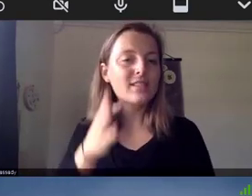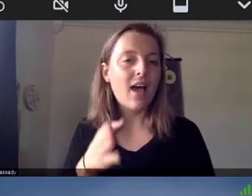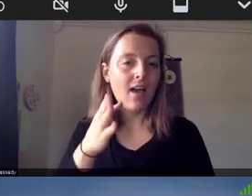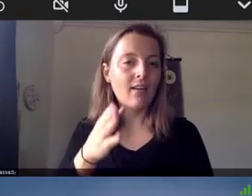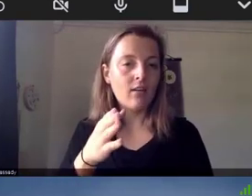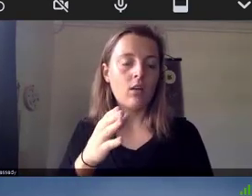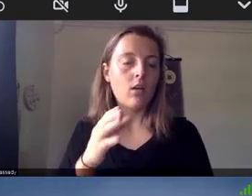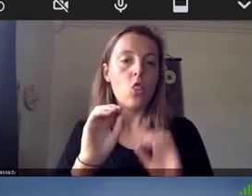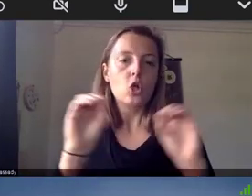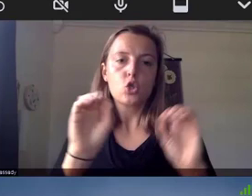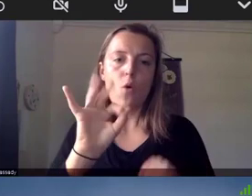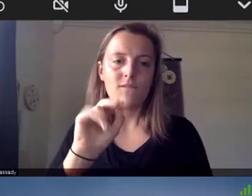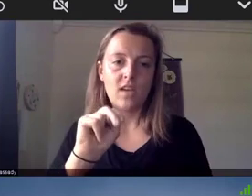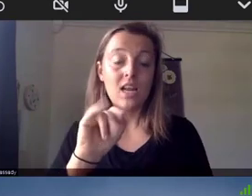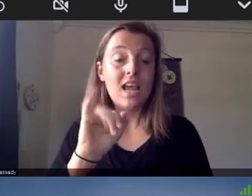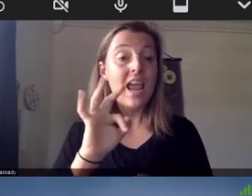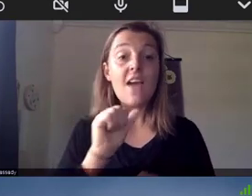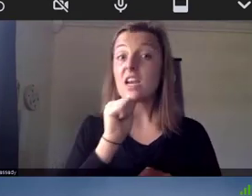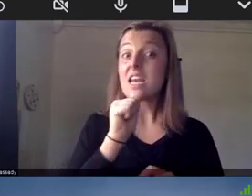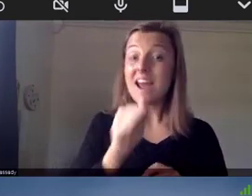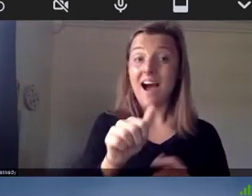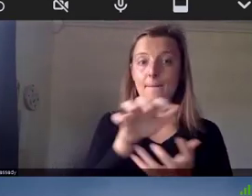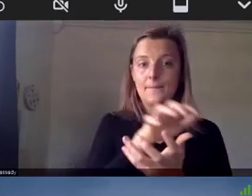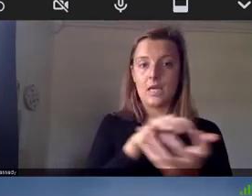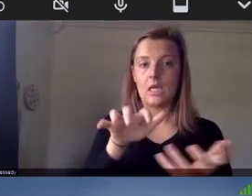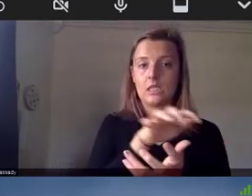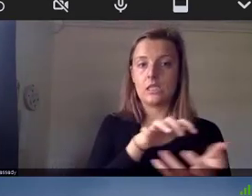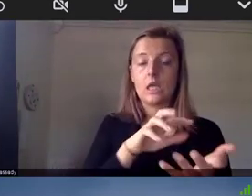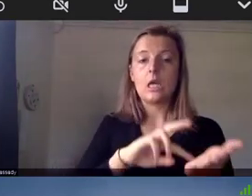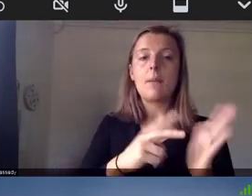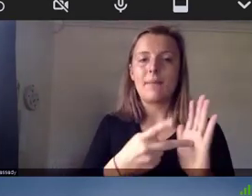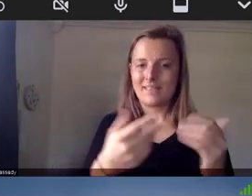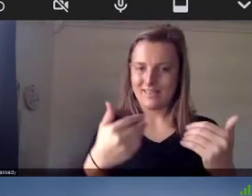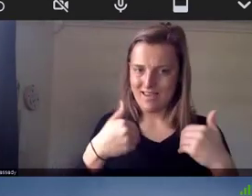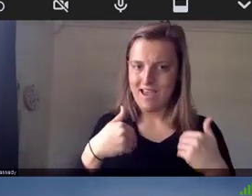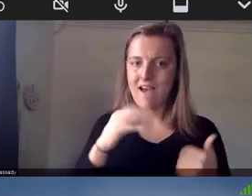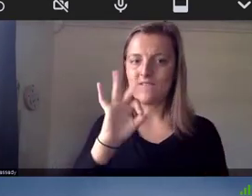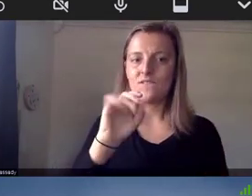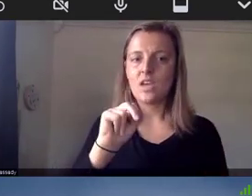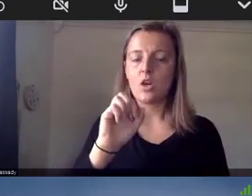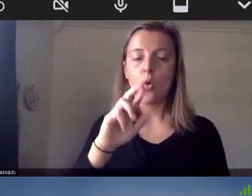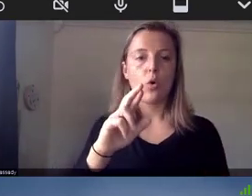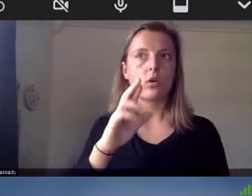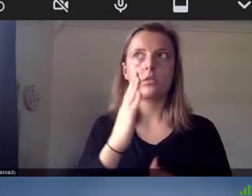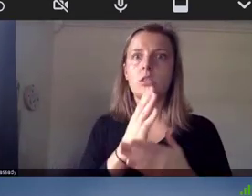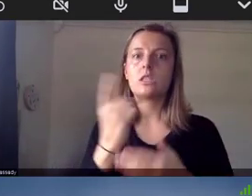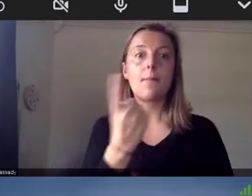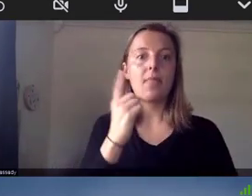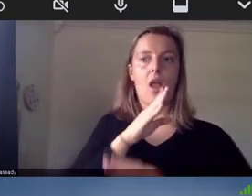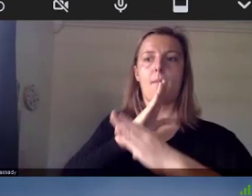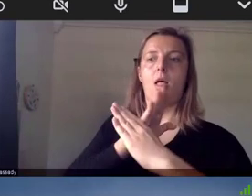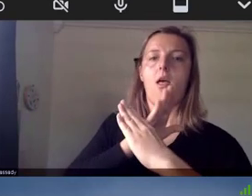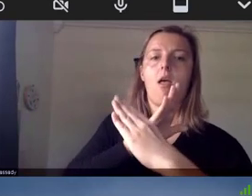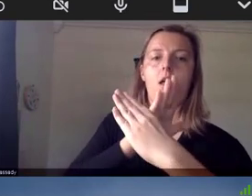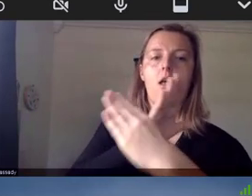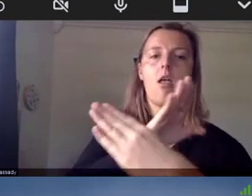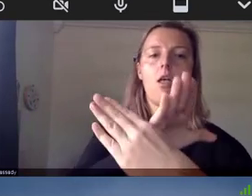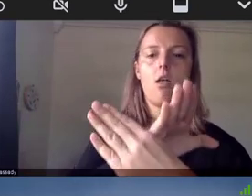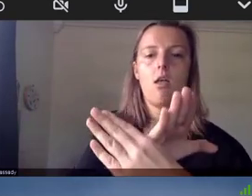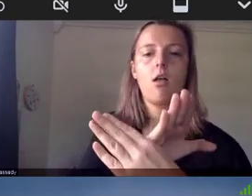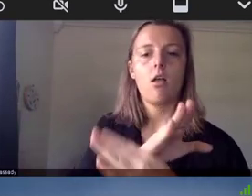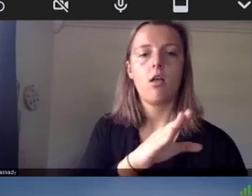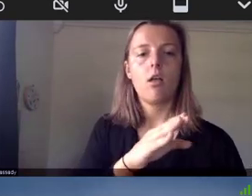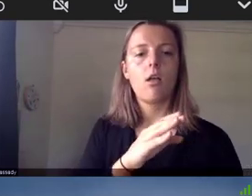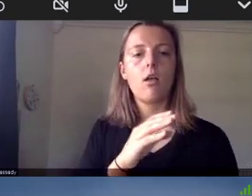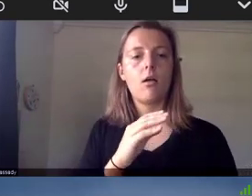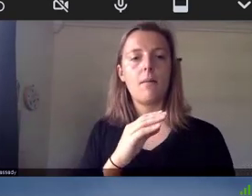unmixed, then there would be fins or some sort of barriers, right? So then I think what it usually says is something like